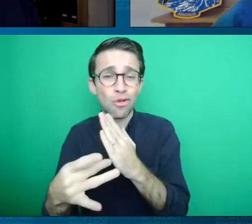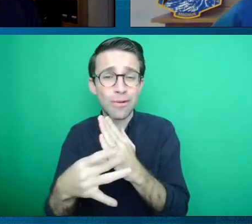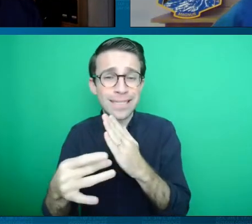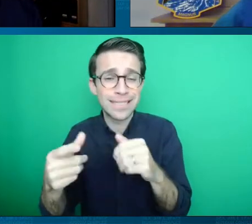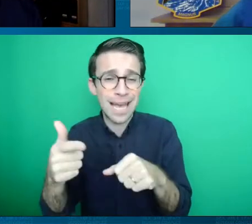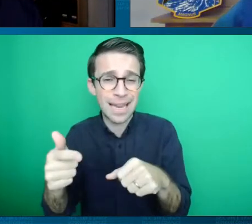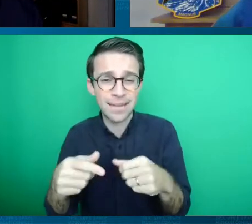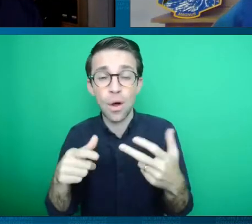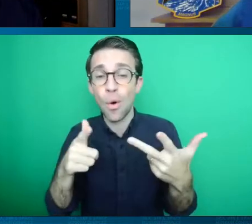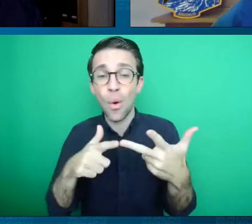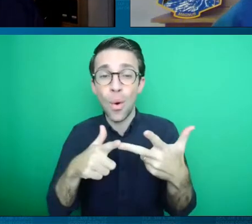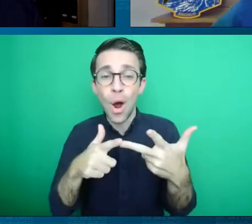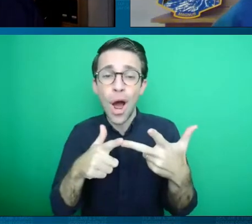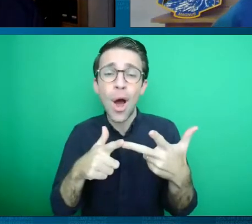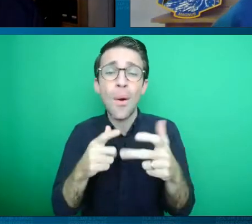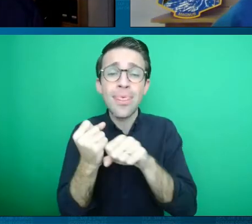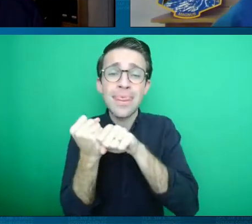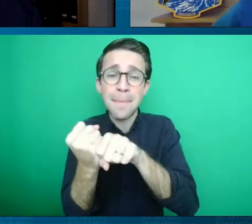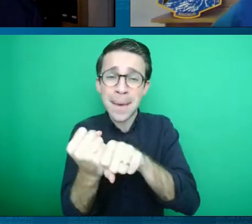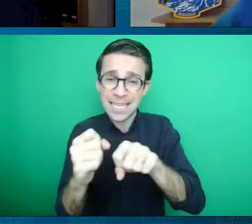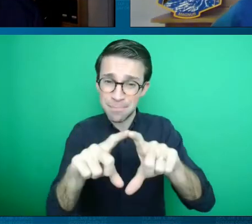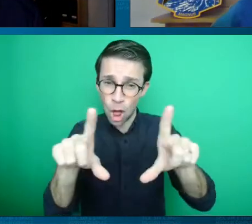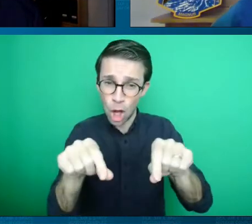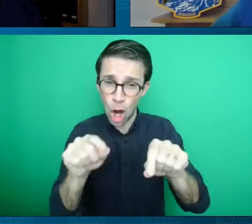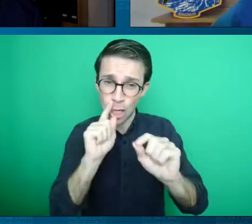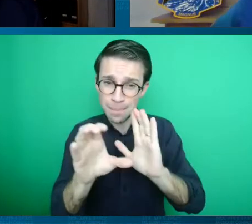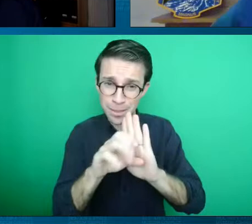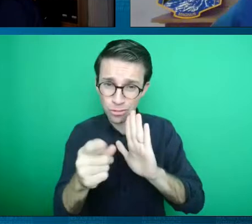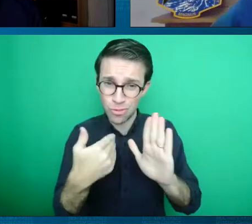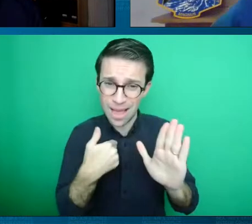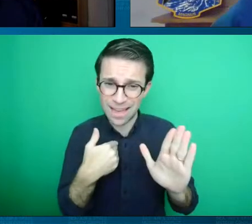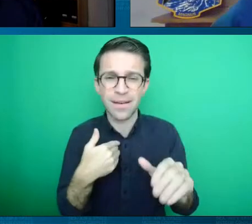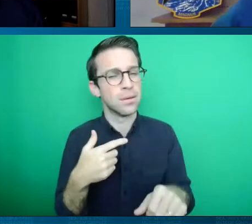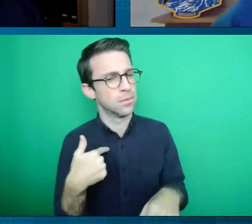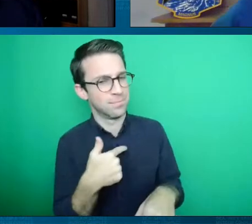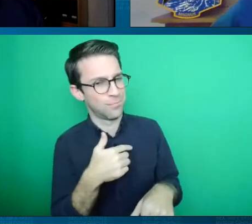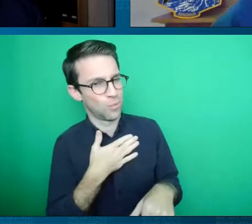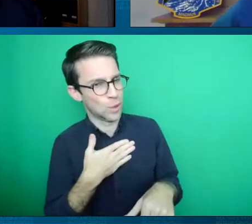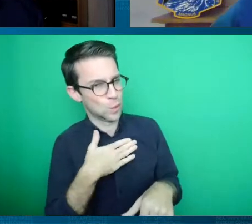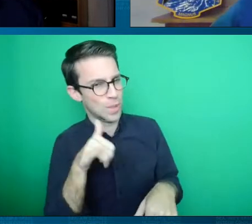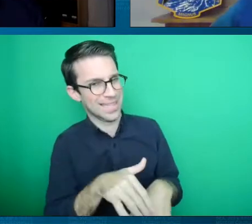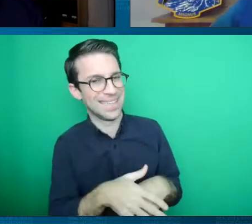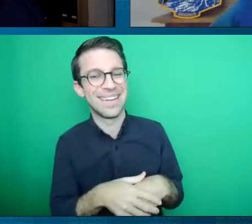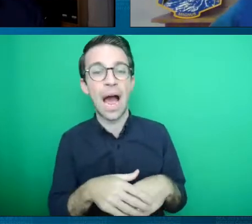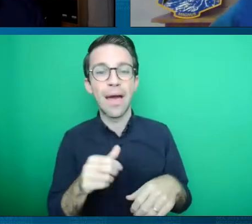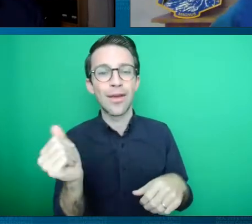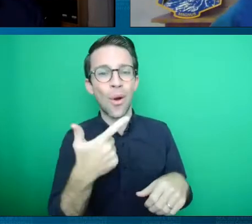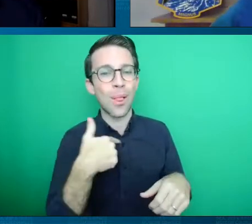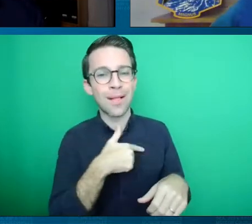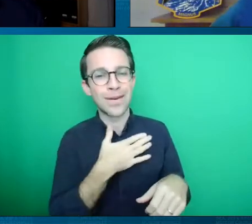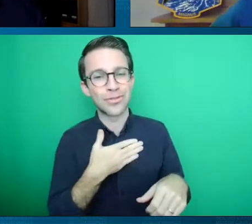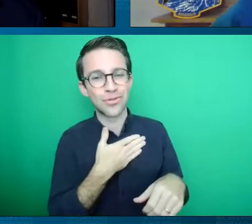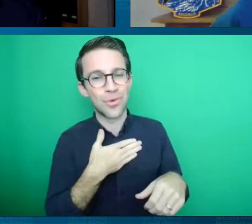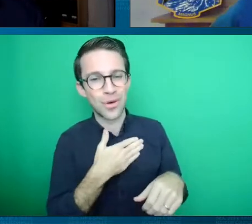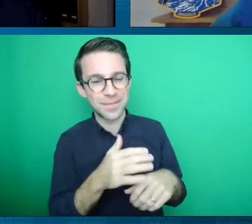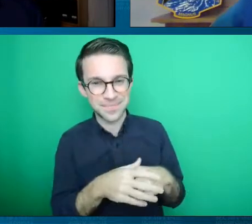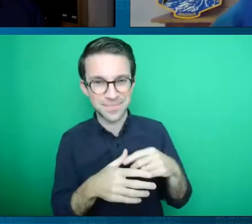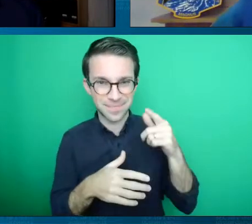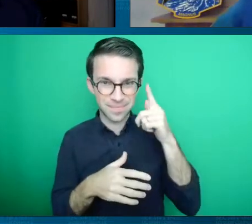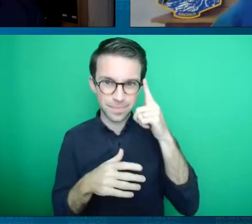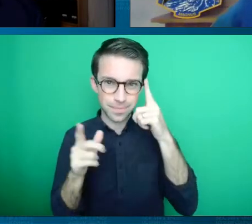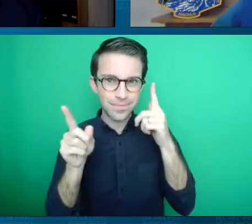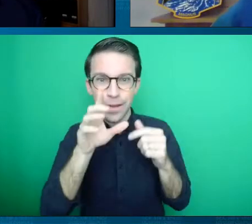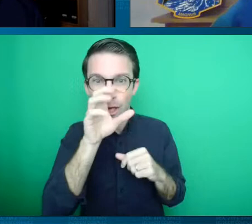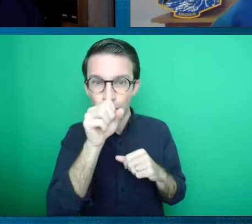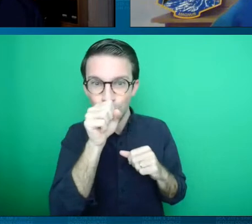that baseball card thing that you guys had. That's amazing. We really enjoyed that. Actually, I think everybody did. Running around in these orange